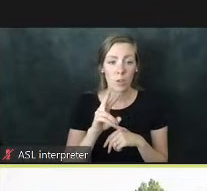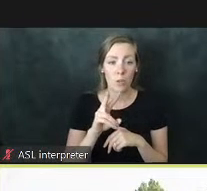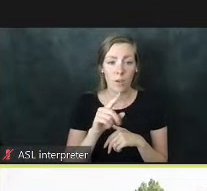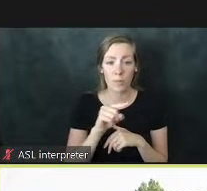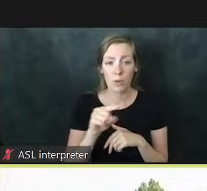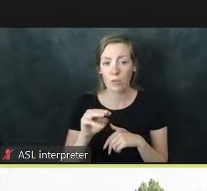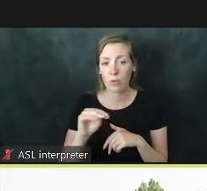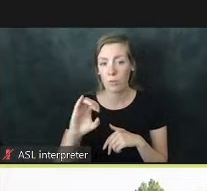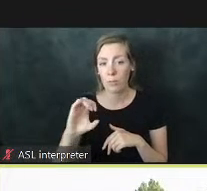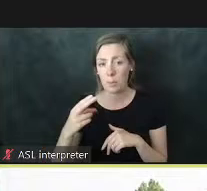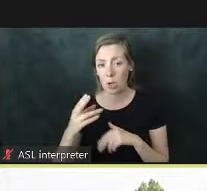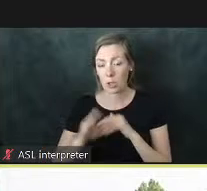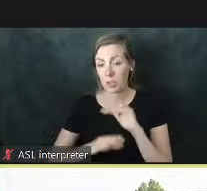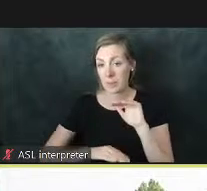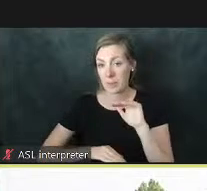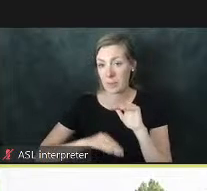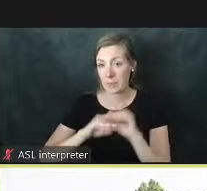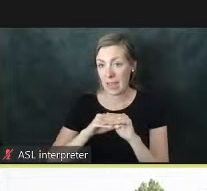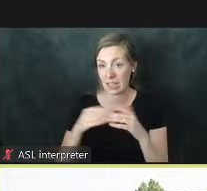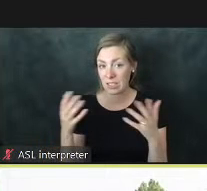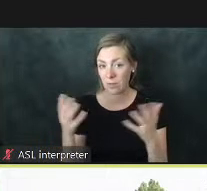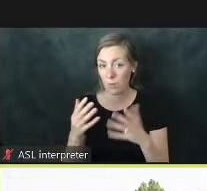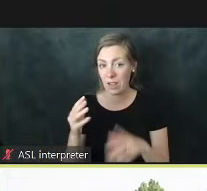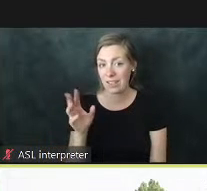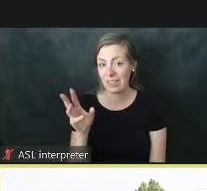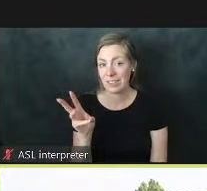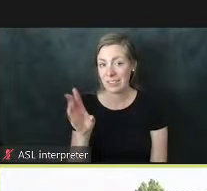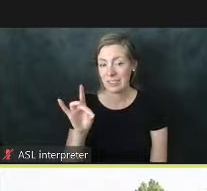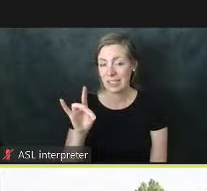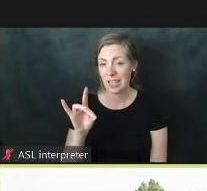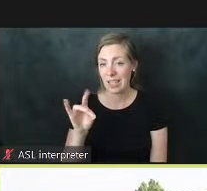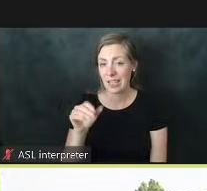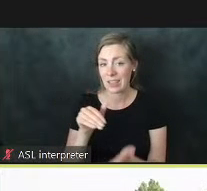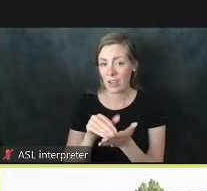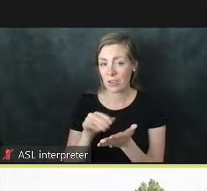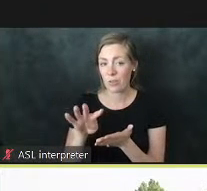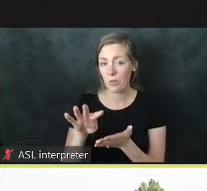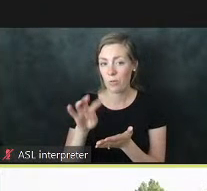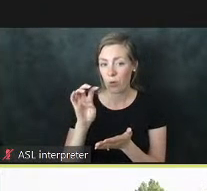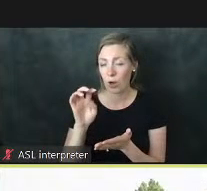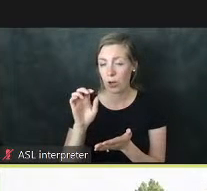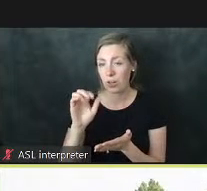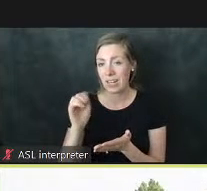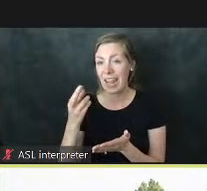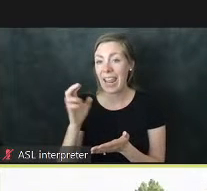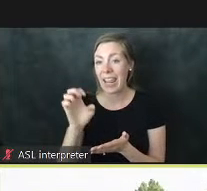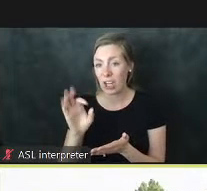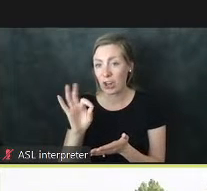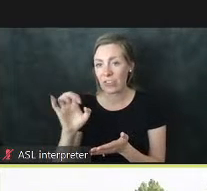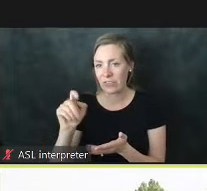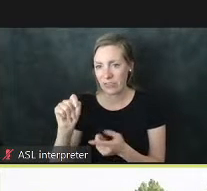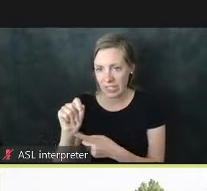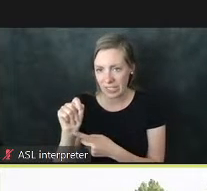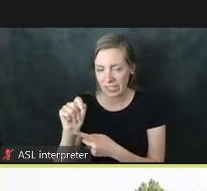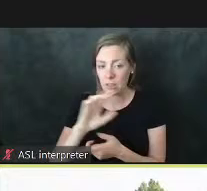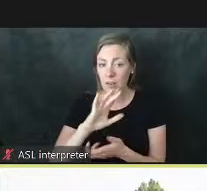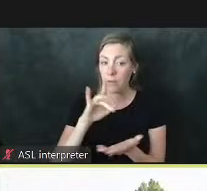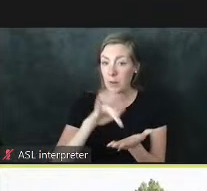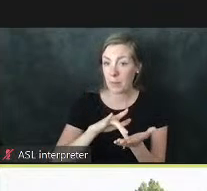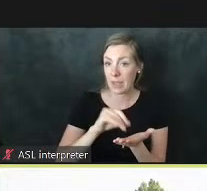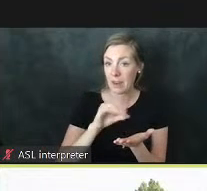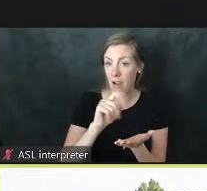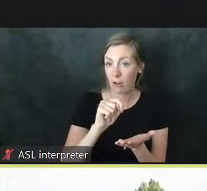De noviembre a marzo ha tenido un suplido de agua máximo de